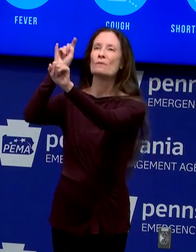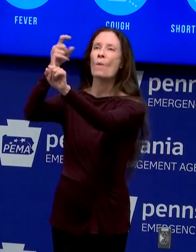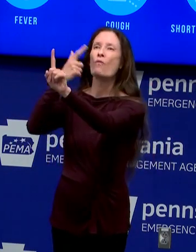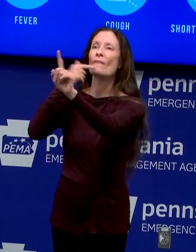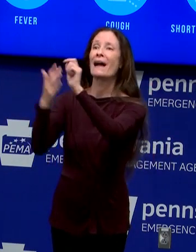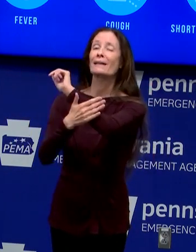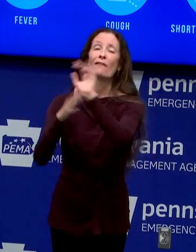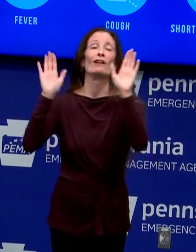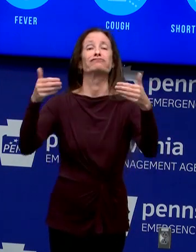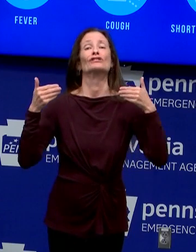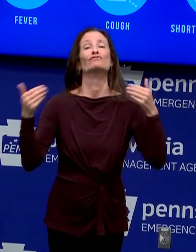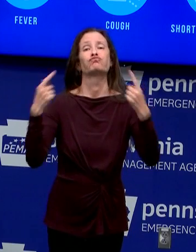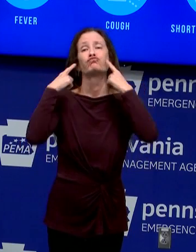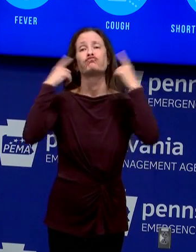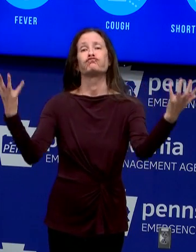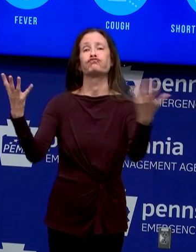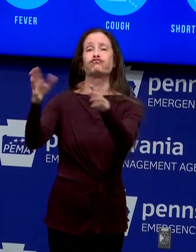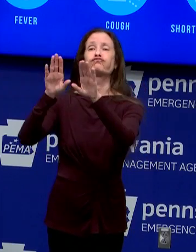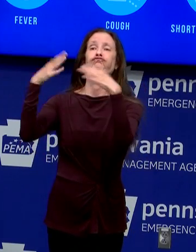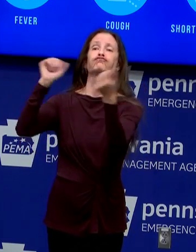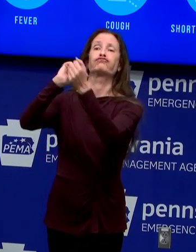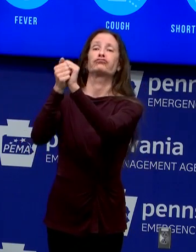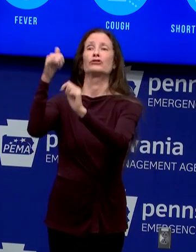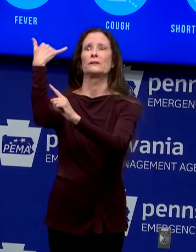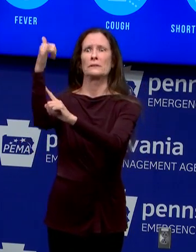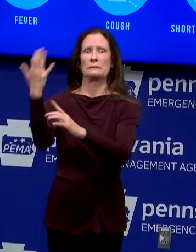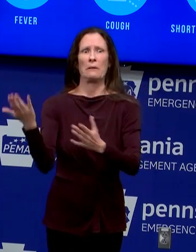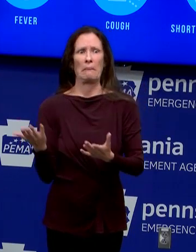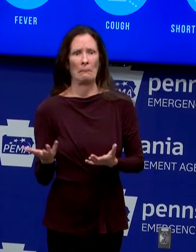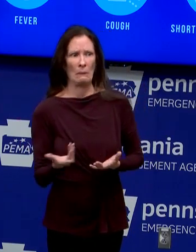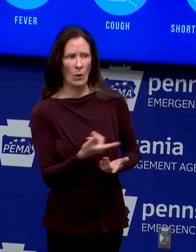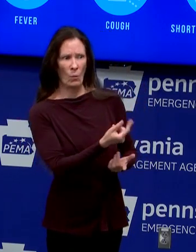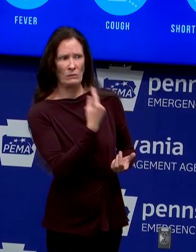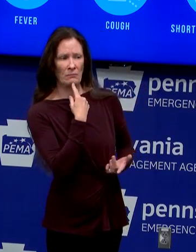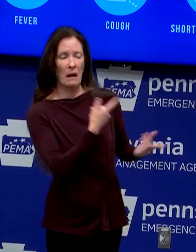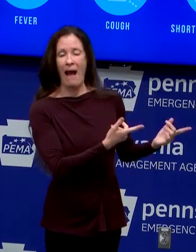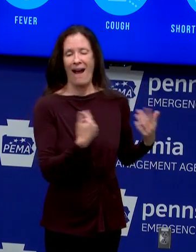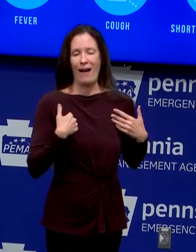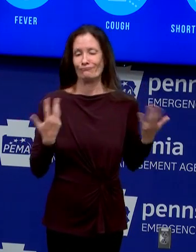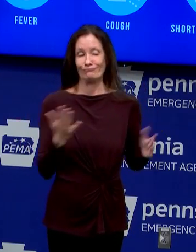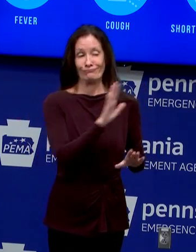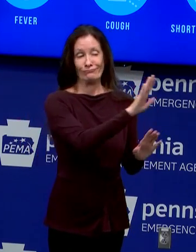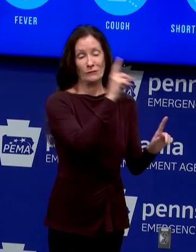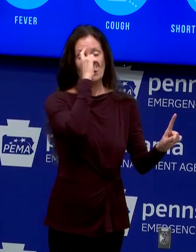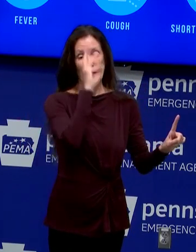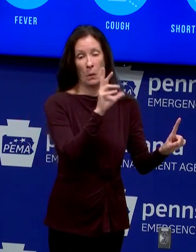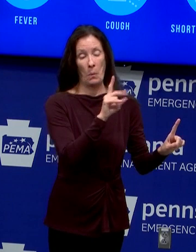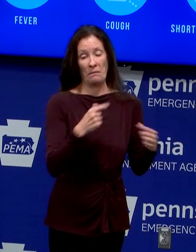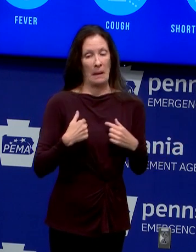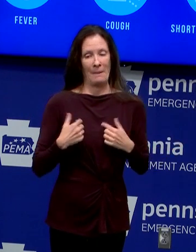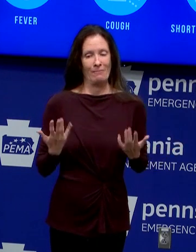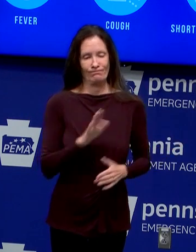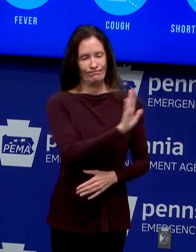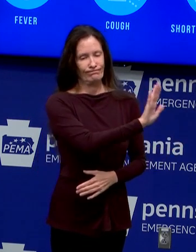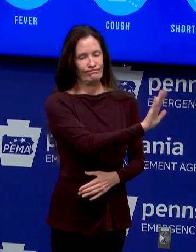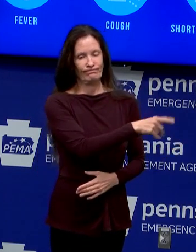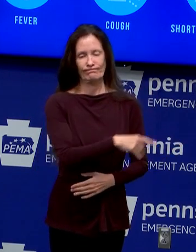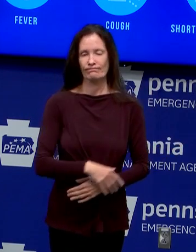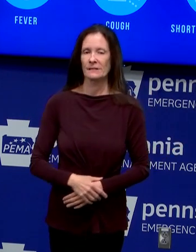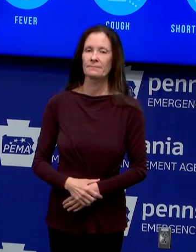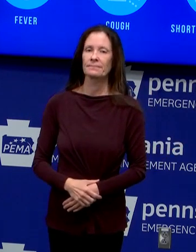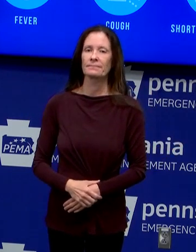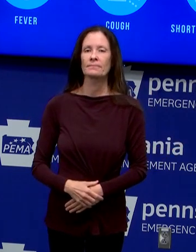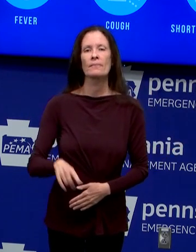what the governor said. From PBS 39, this is the fewest number of single-day new cases since March